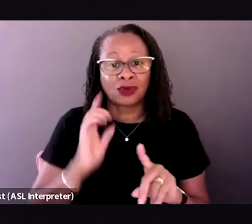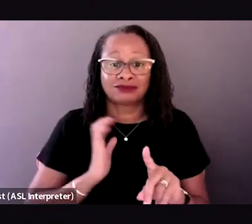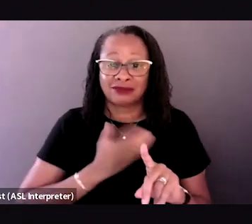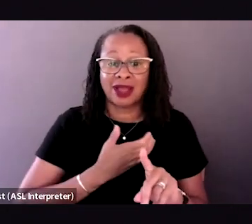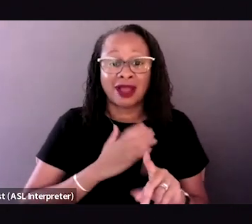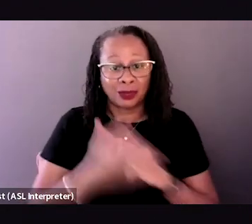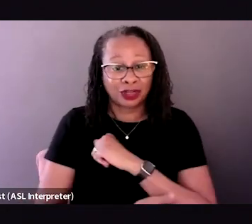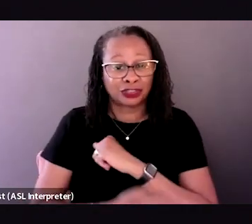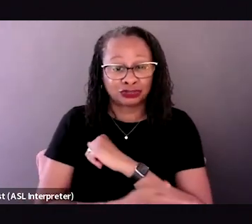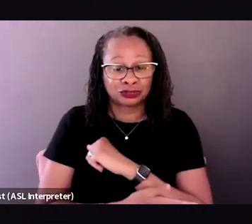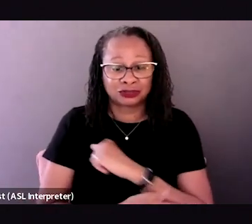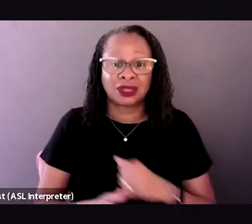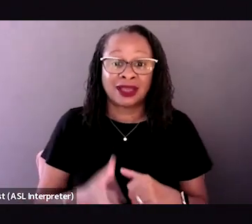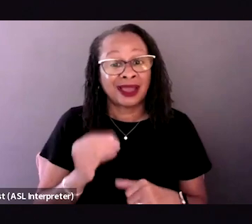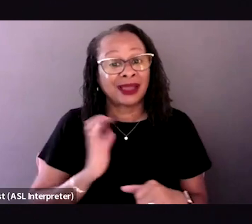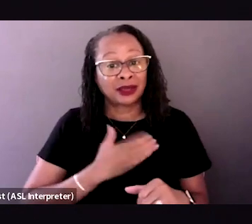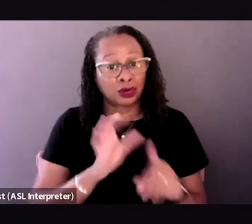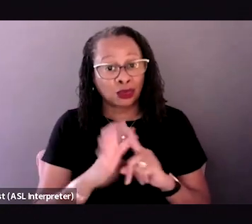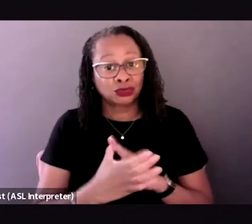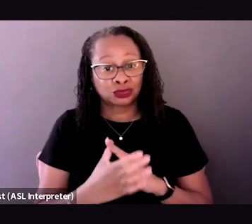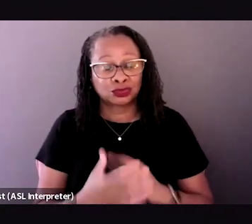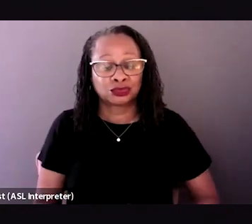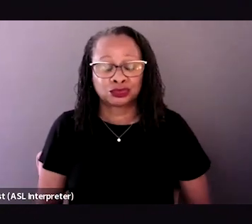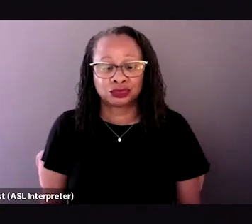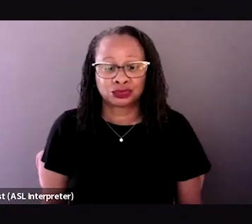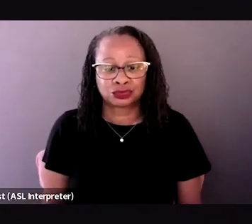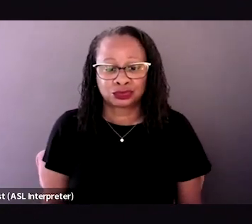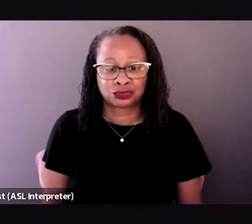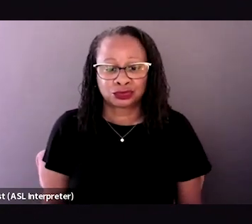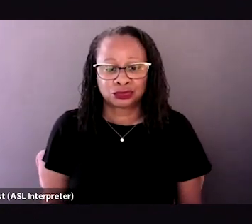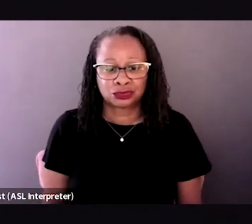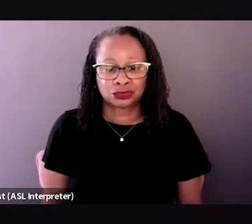for our country, for our culture.